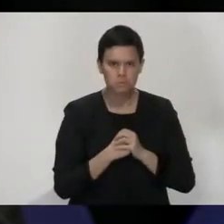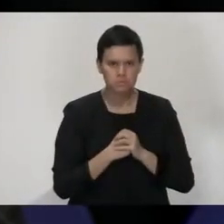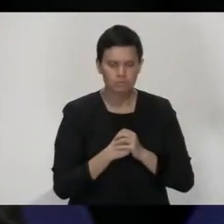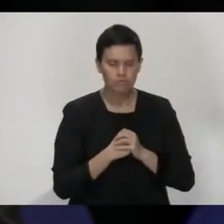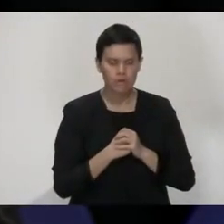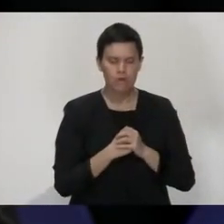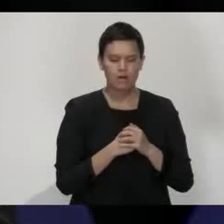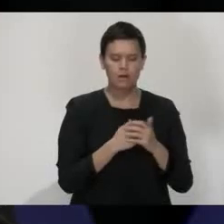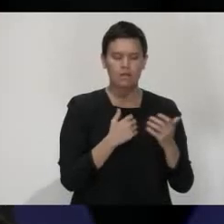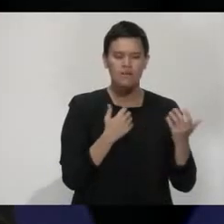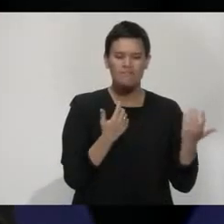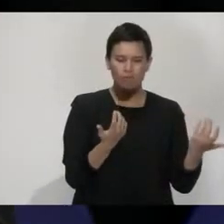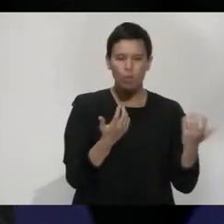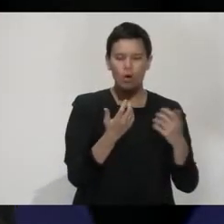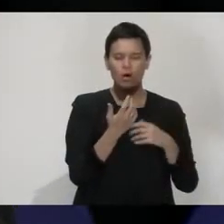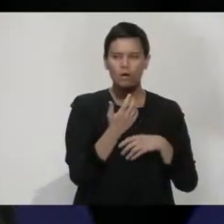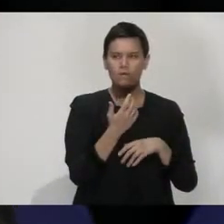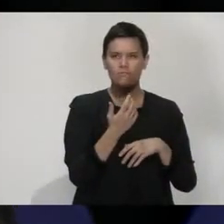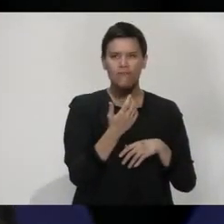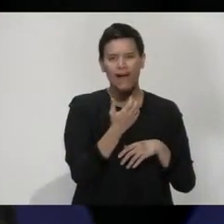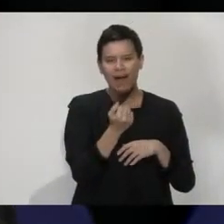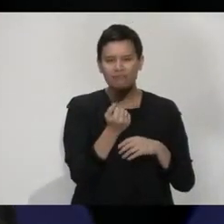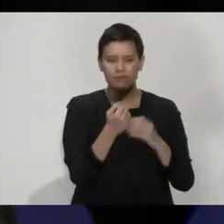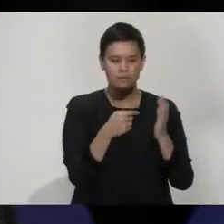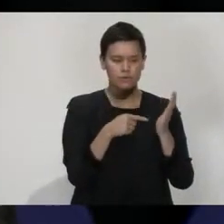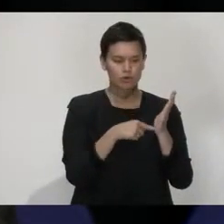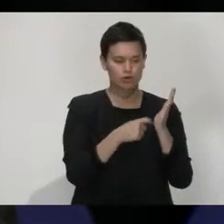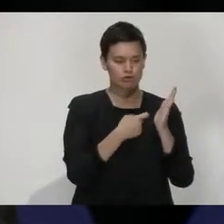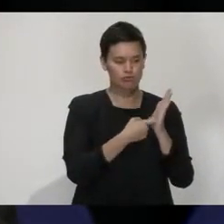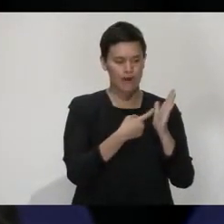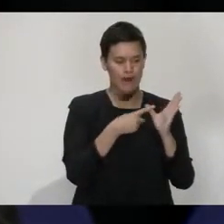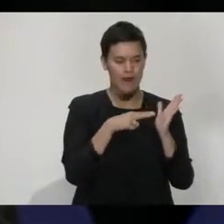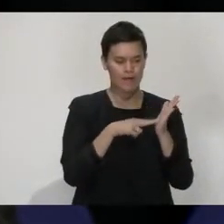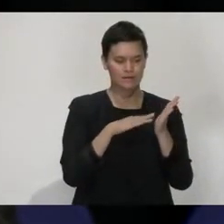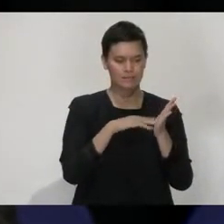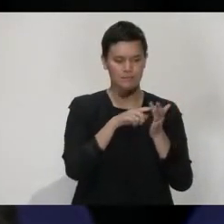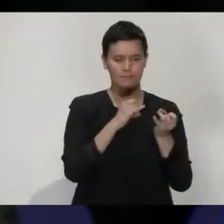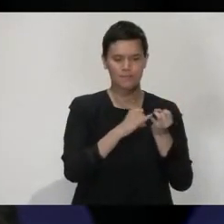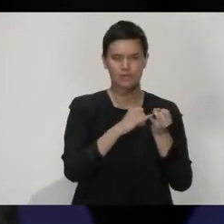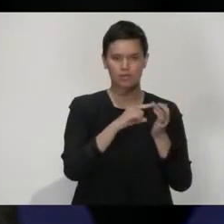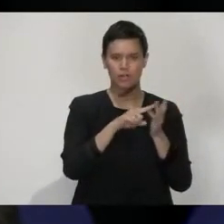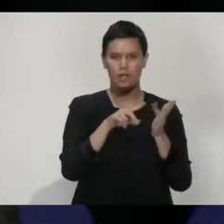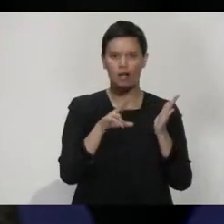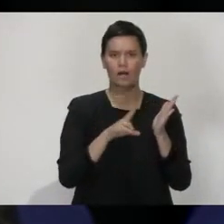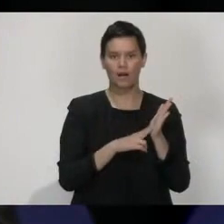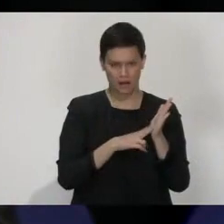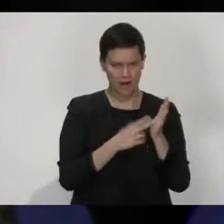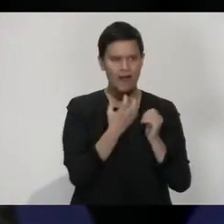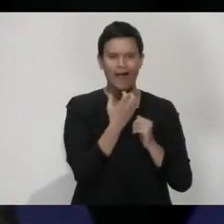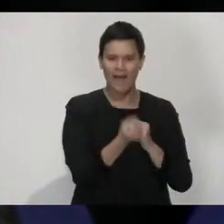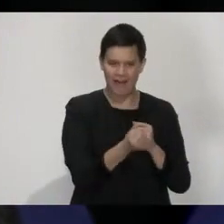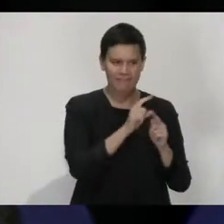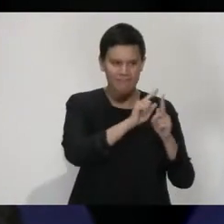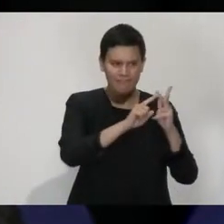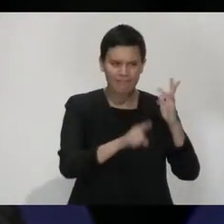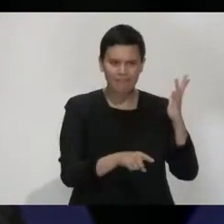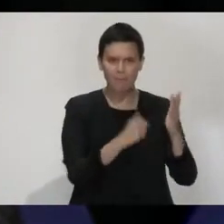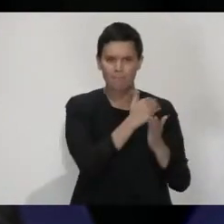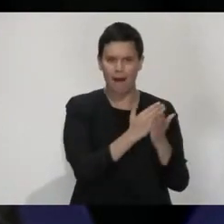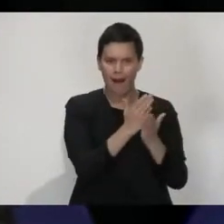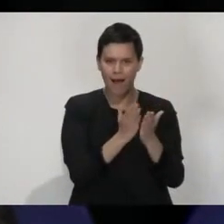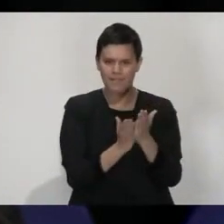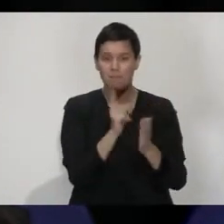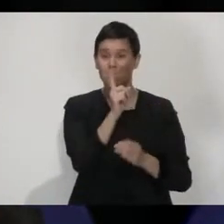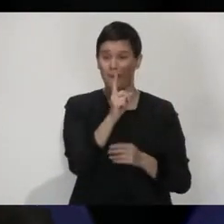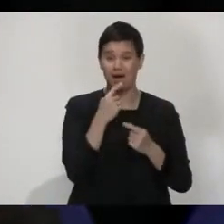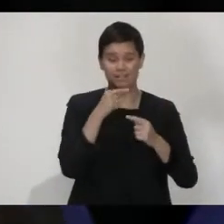transmission. There are other elements as well within the new transmission pricing mechanism that hasn't yet come into play. But I'm not going to go into those details today because I